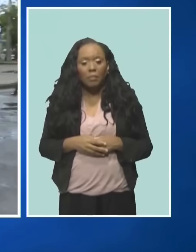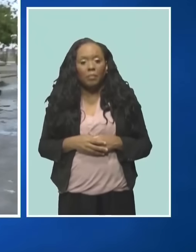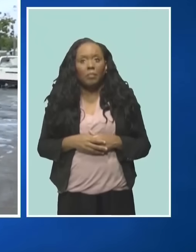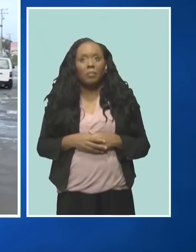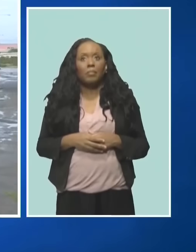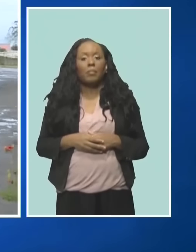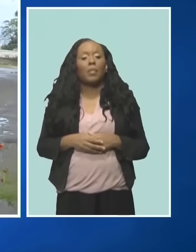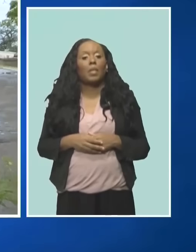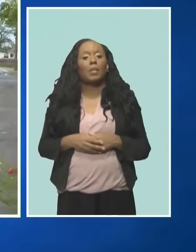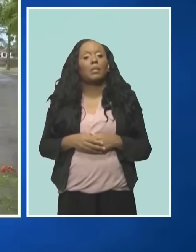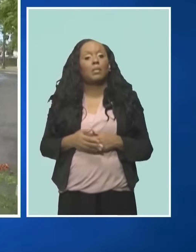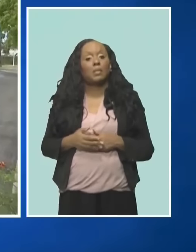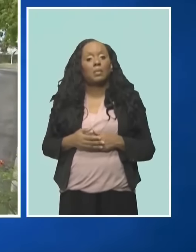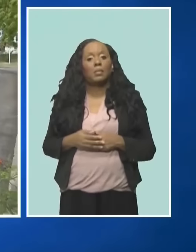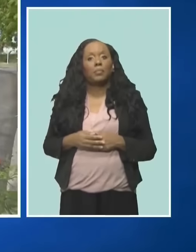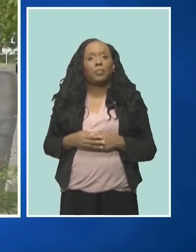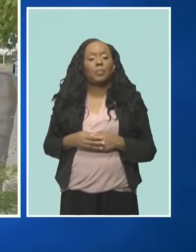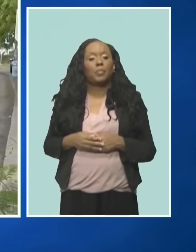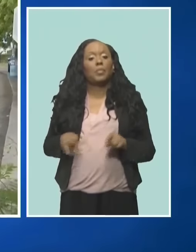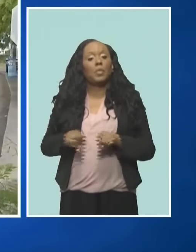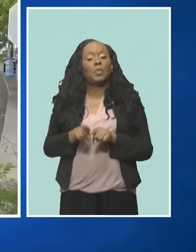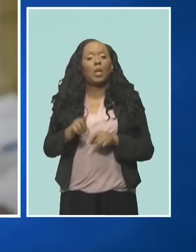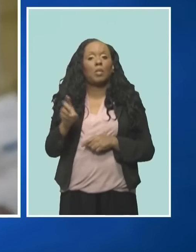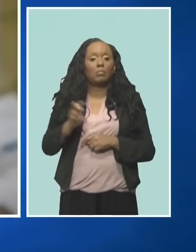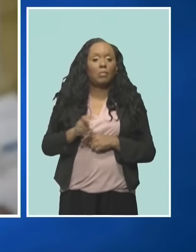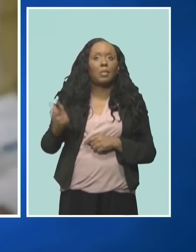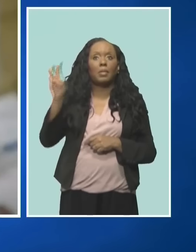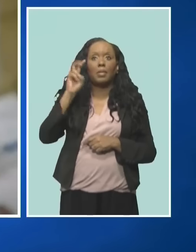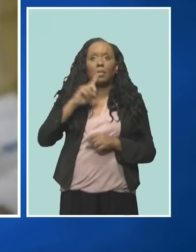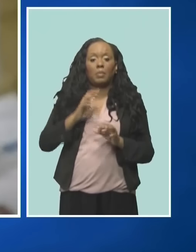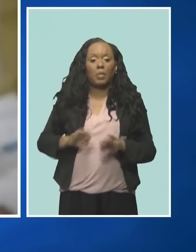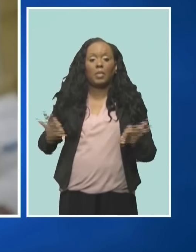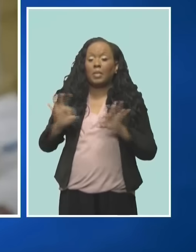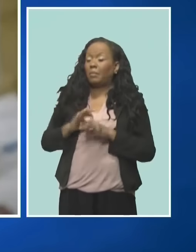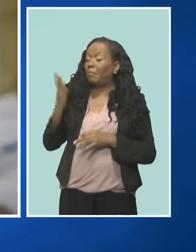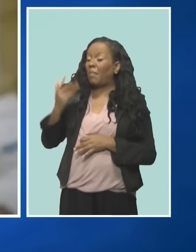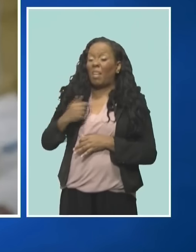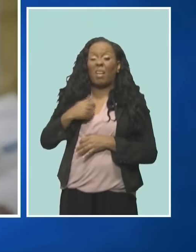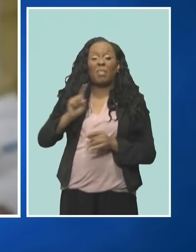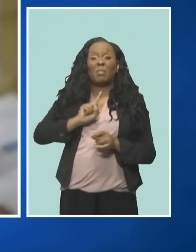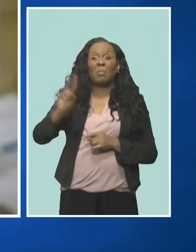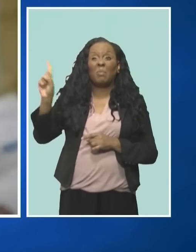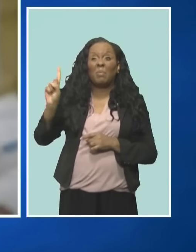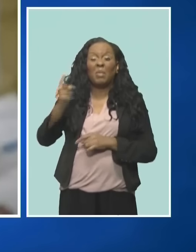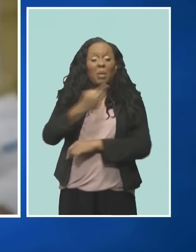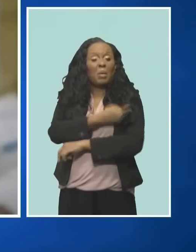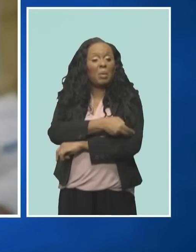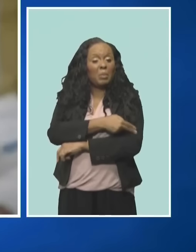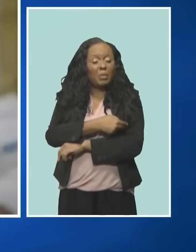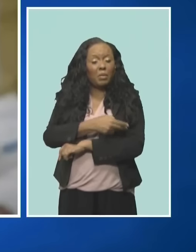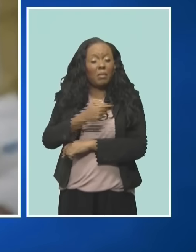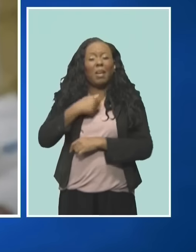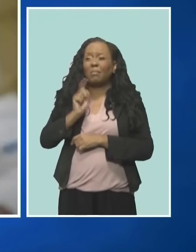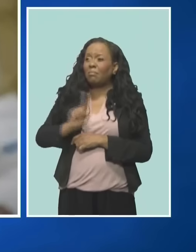Speaks, transportation was a hot topic. I went to the hospital a day,